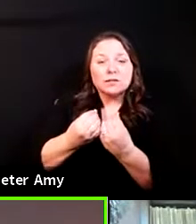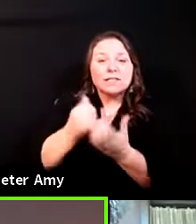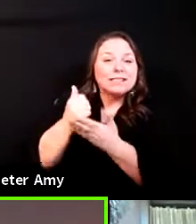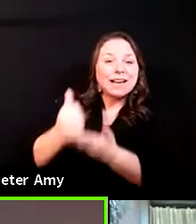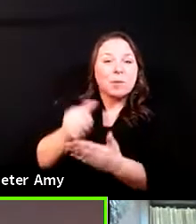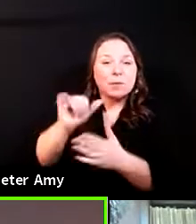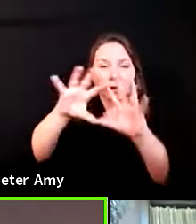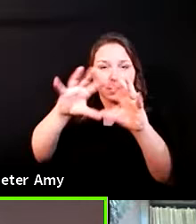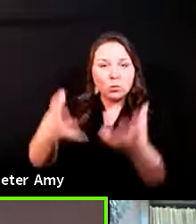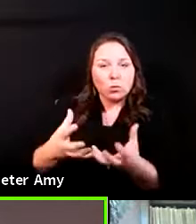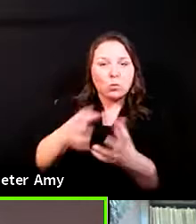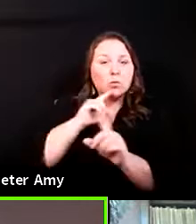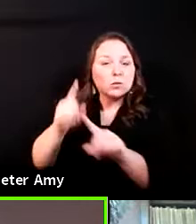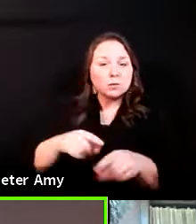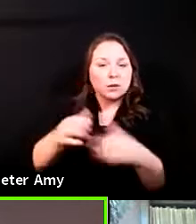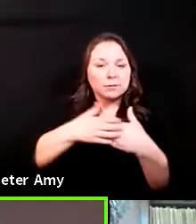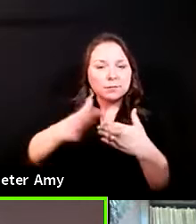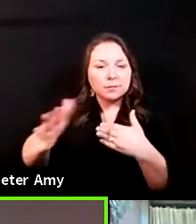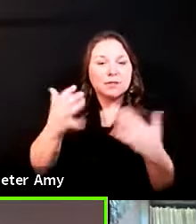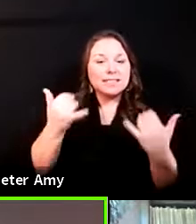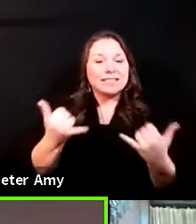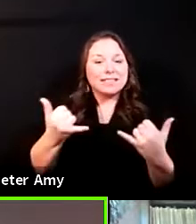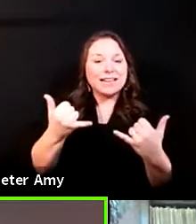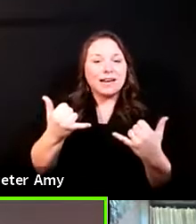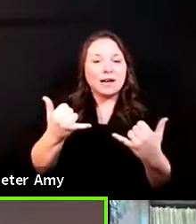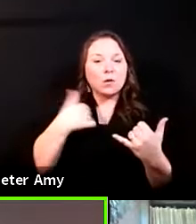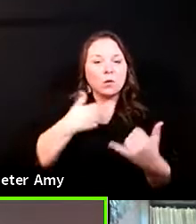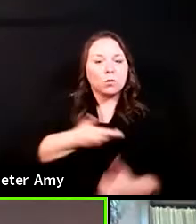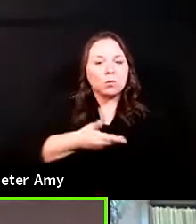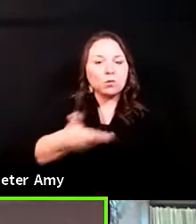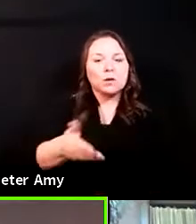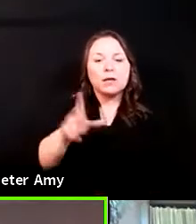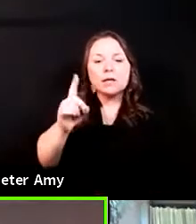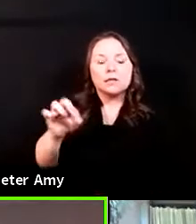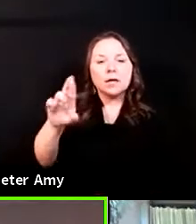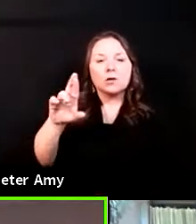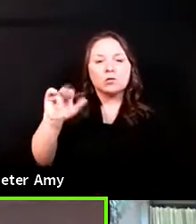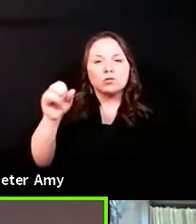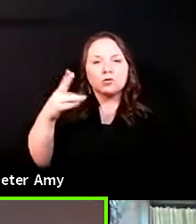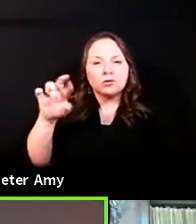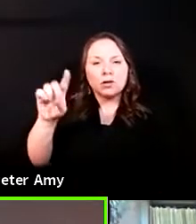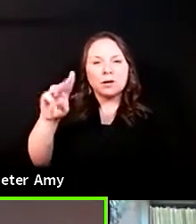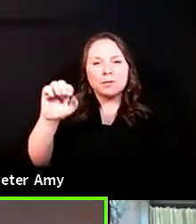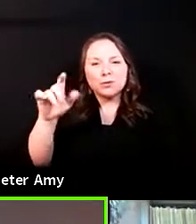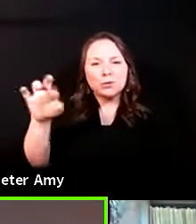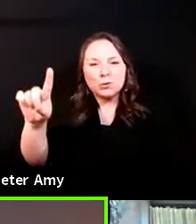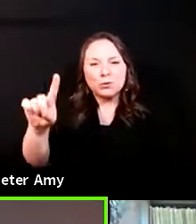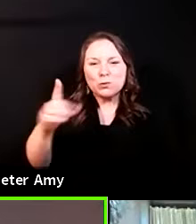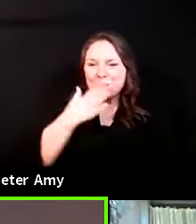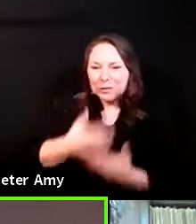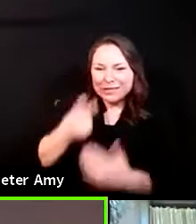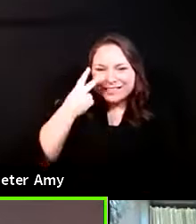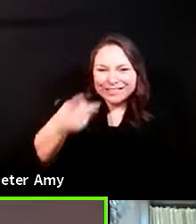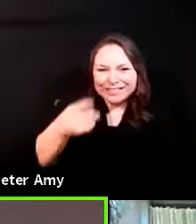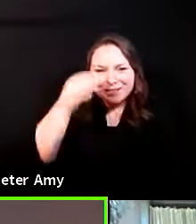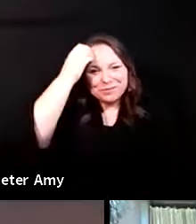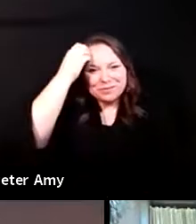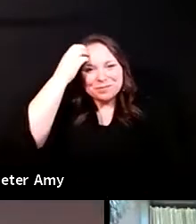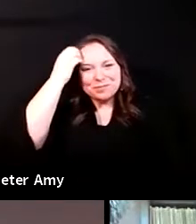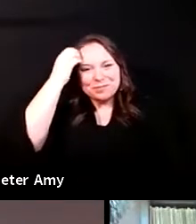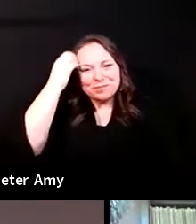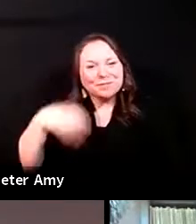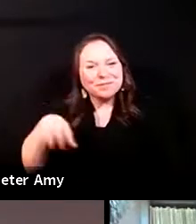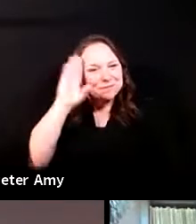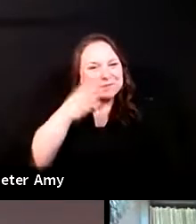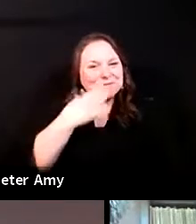look like going forward. So for that, I'd like to bring in Dr. Rashad Massoud. Always good to see you, Rashad. Thank you,